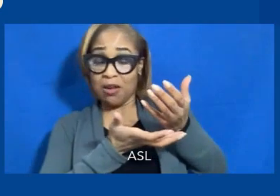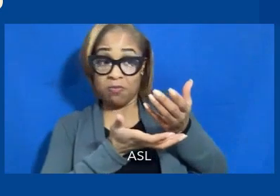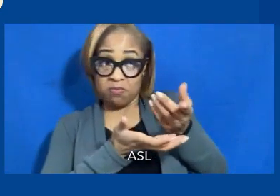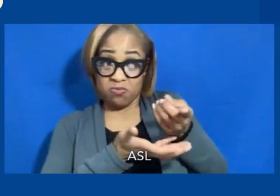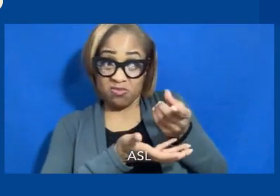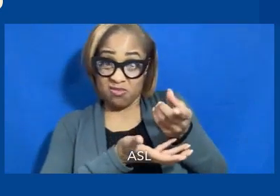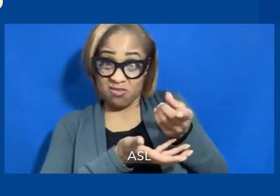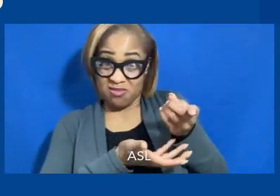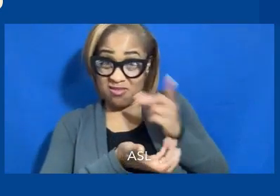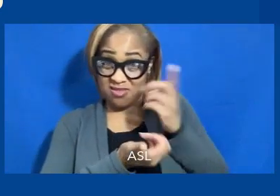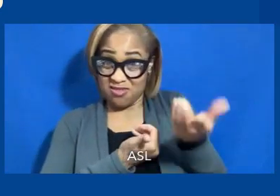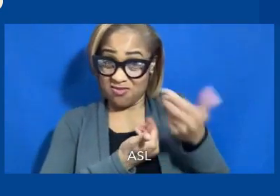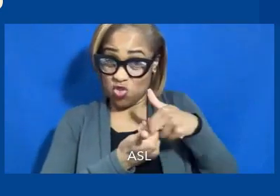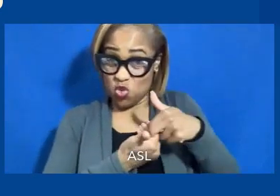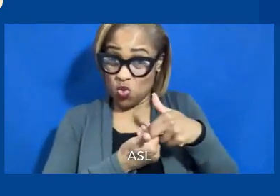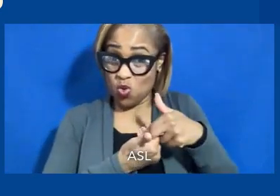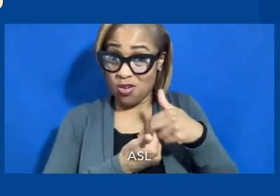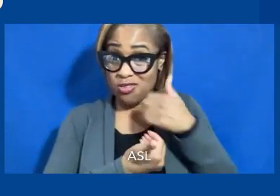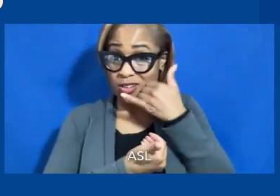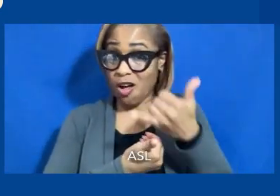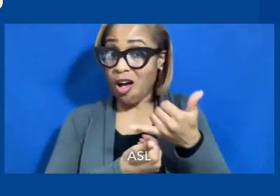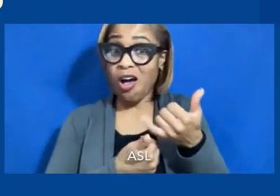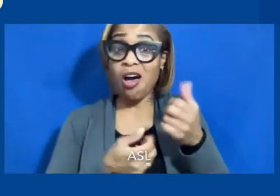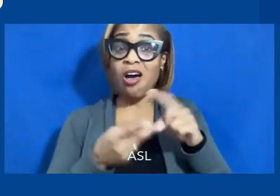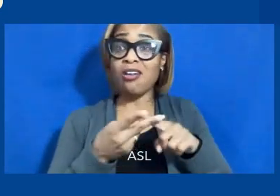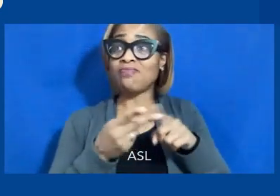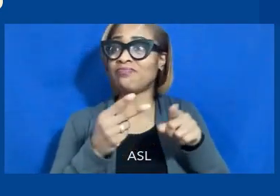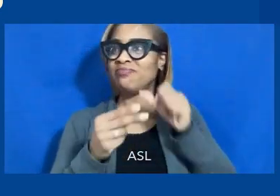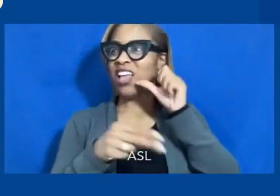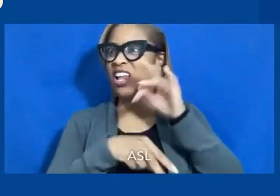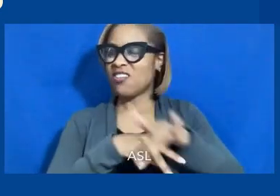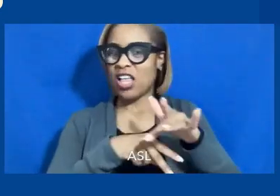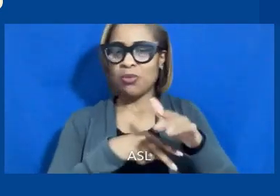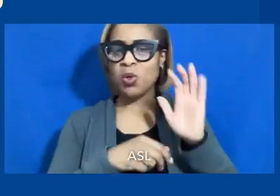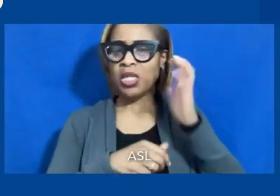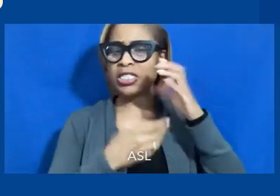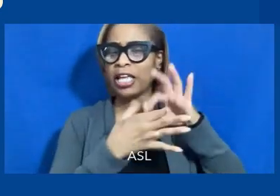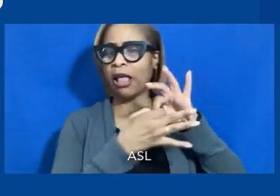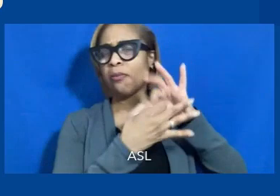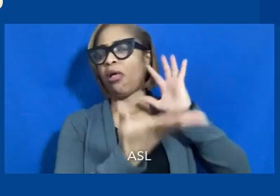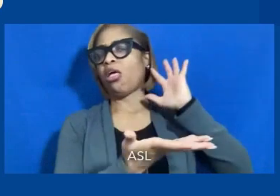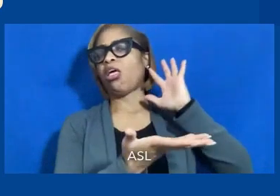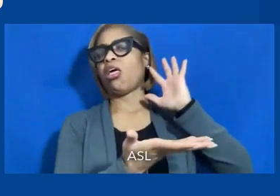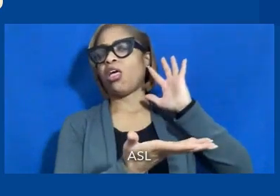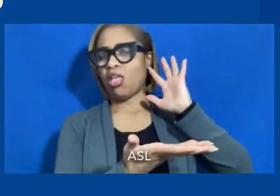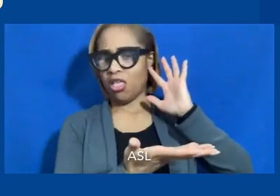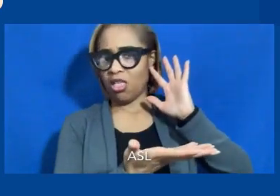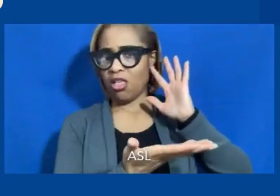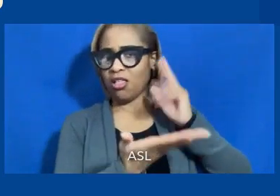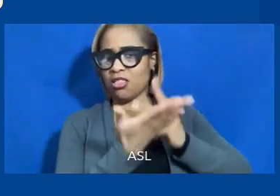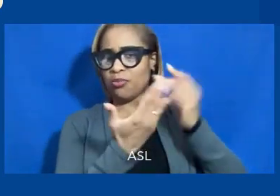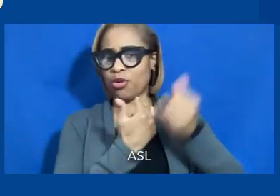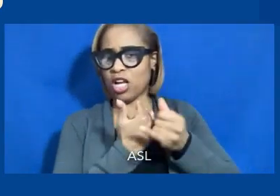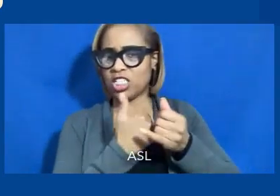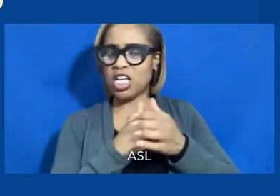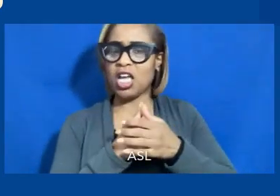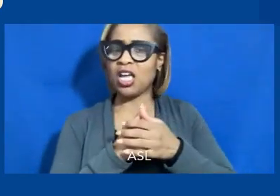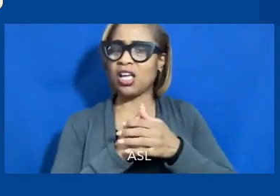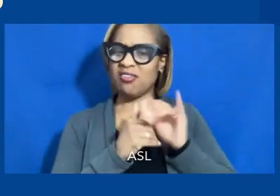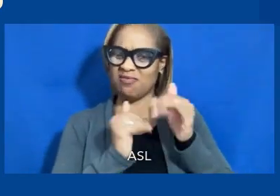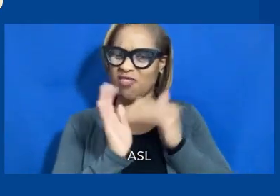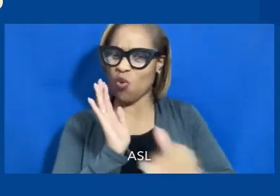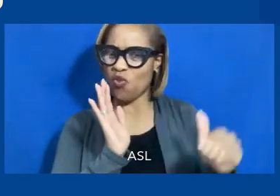call, just not available, very detached from the project. When that is over and over